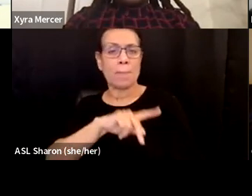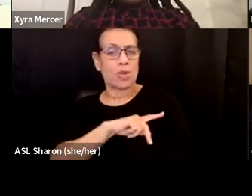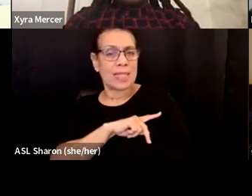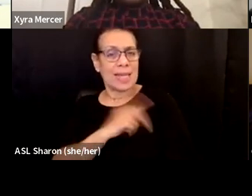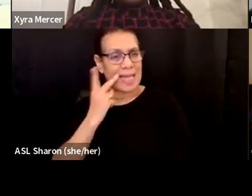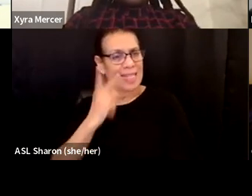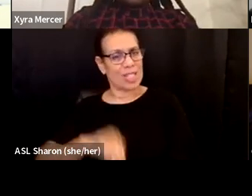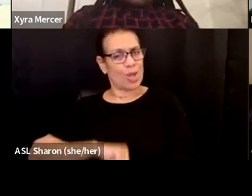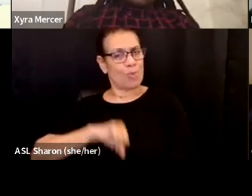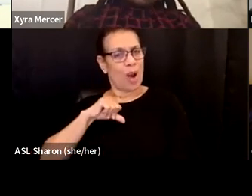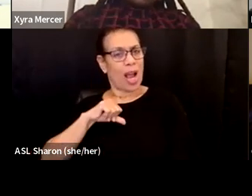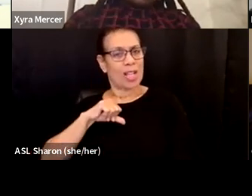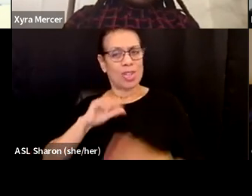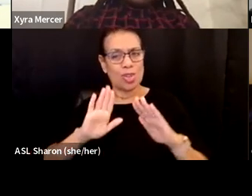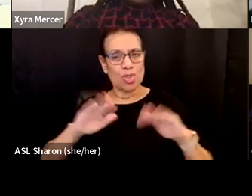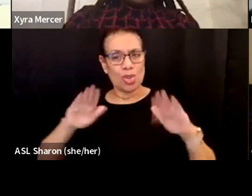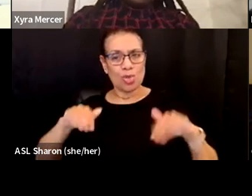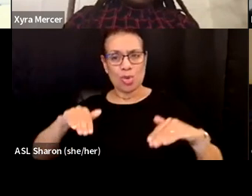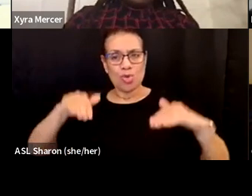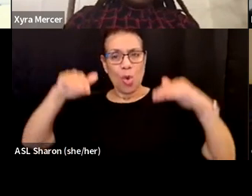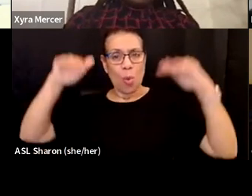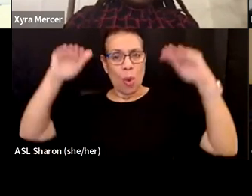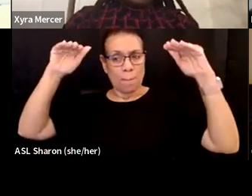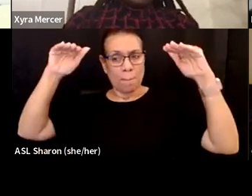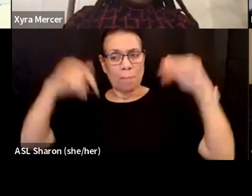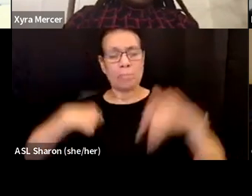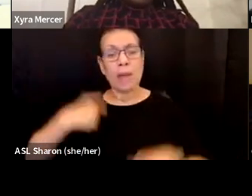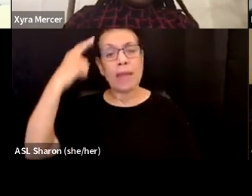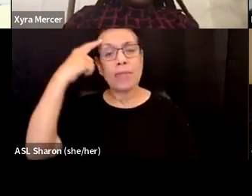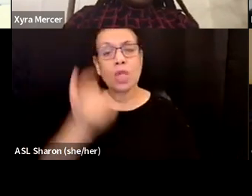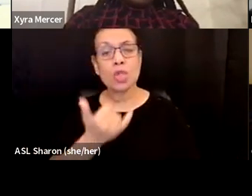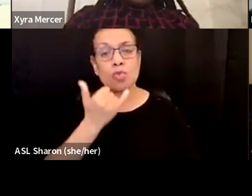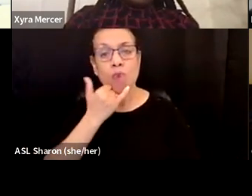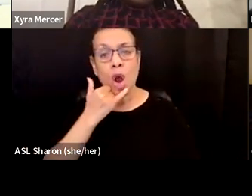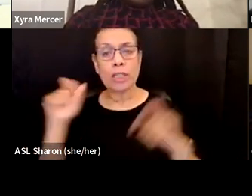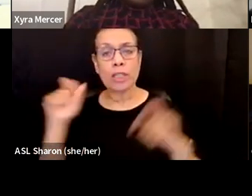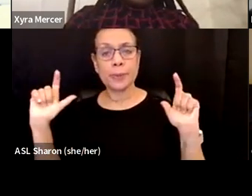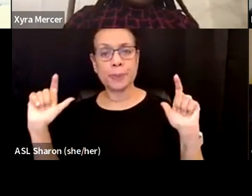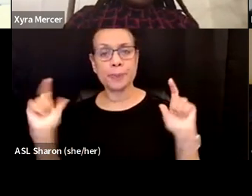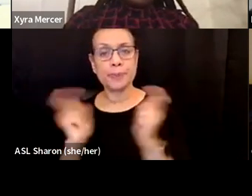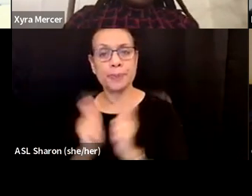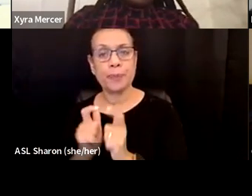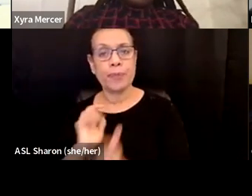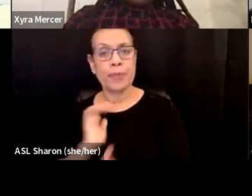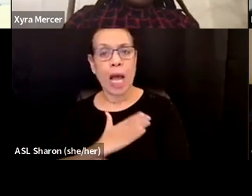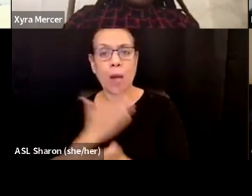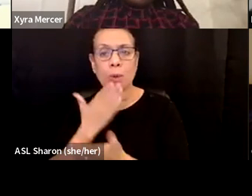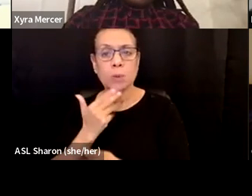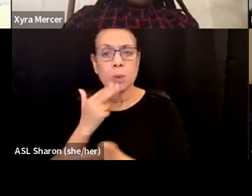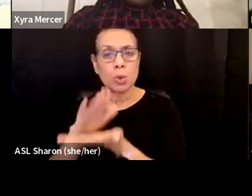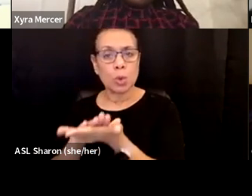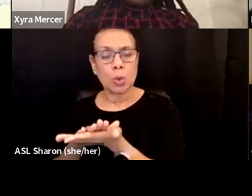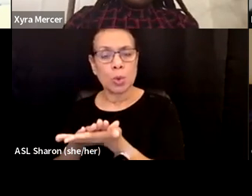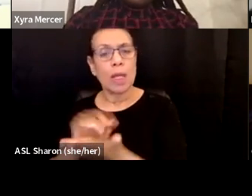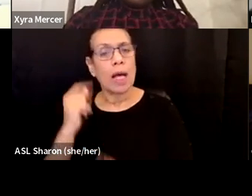with pride as their children grow within our community i think it is wrong to phase out our small but precious neighborhood school instead a better